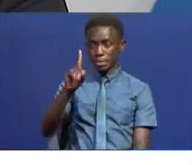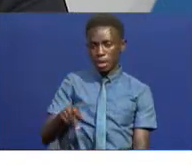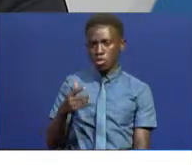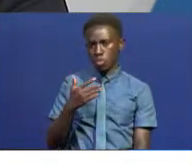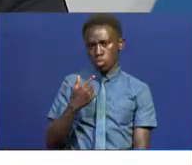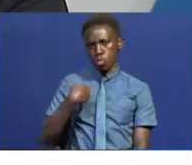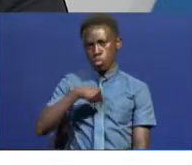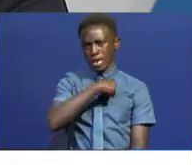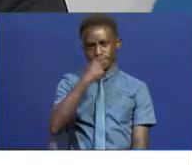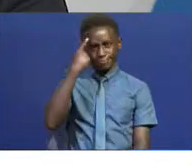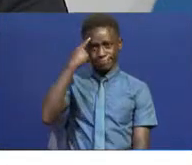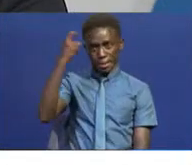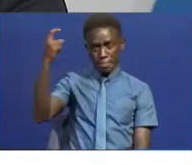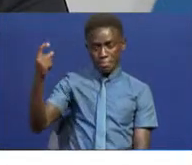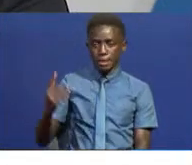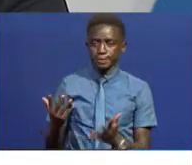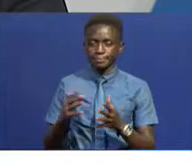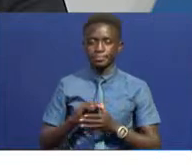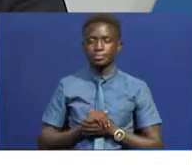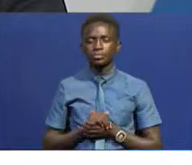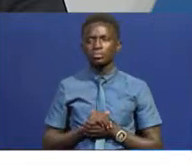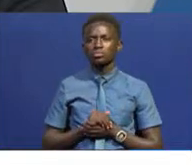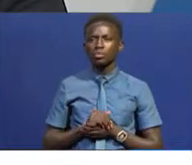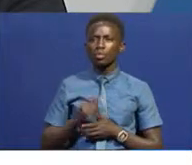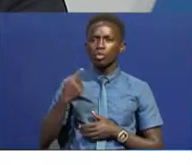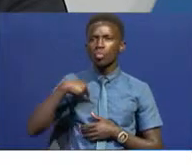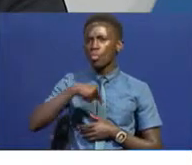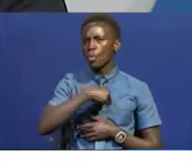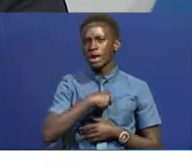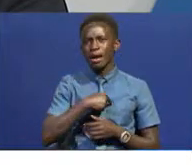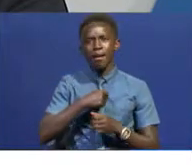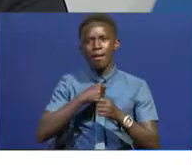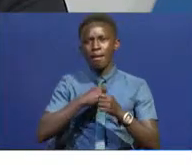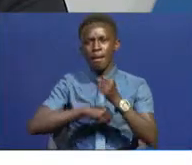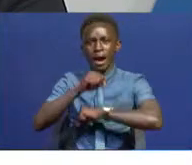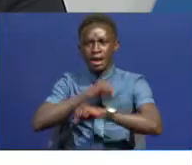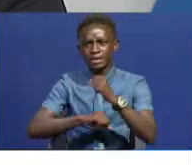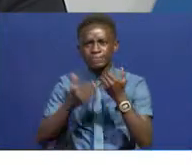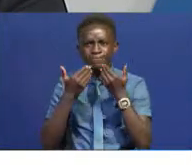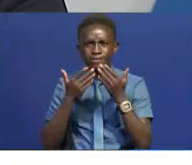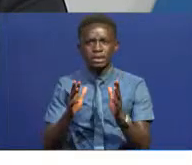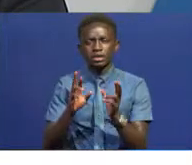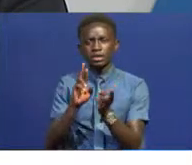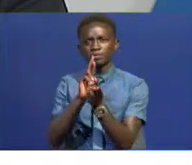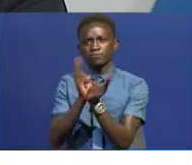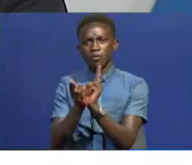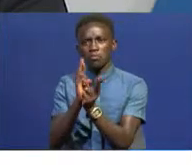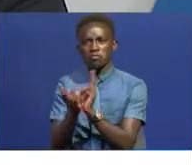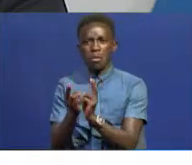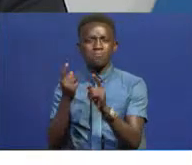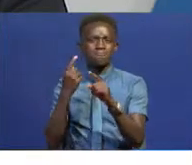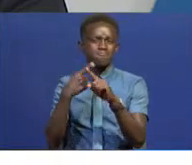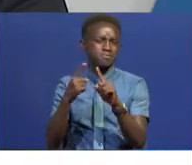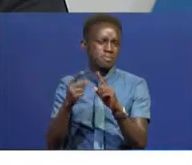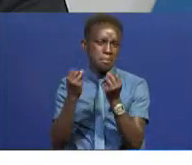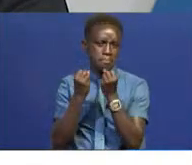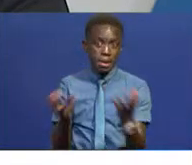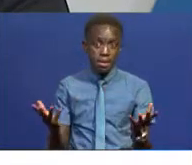we have, and we have done it, several reforms. And one of the reforms is